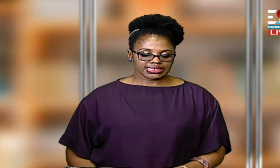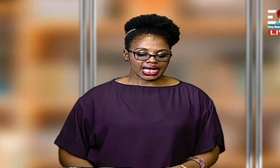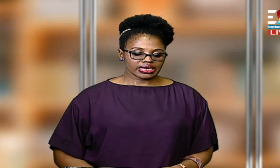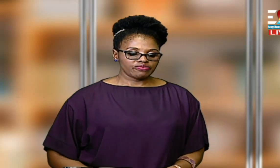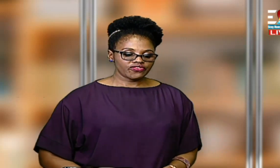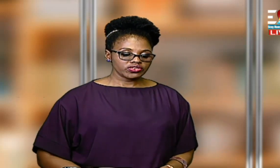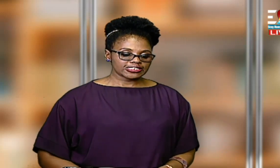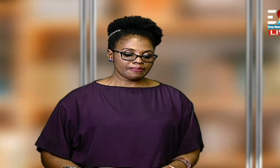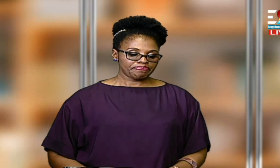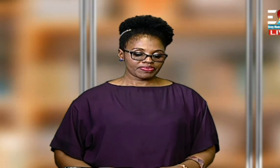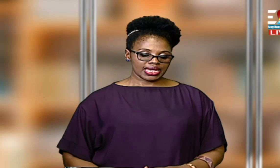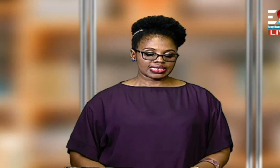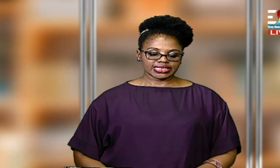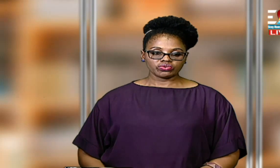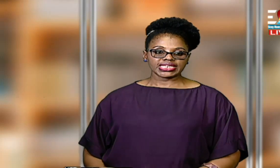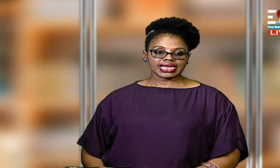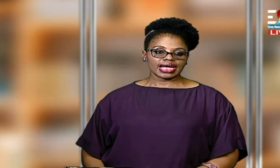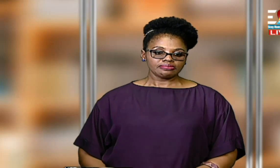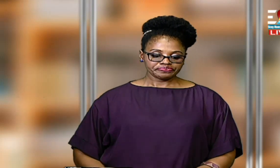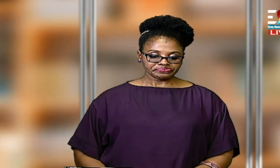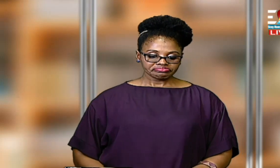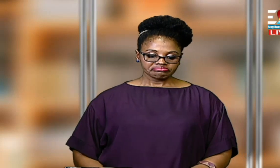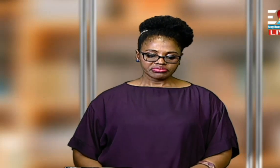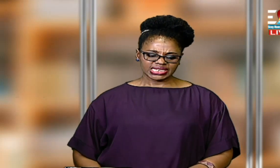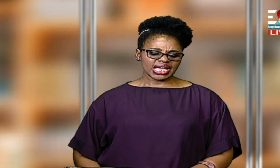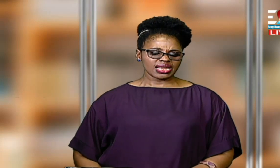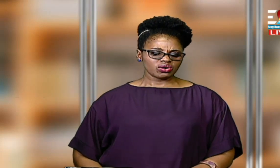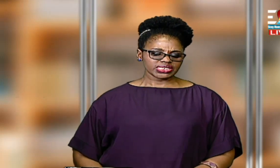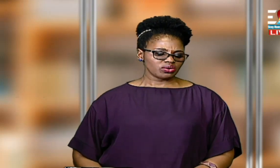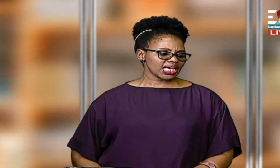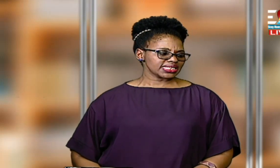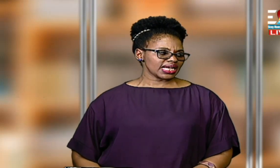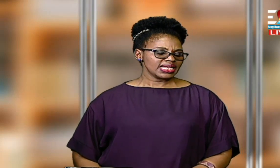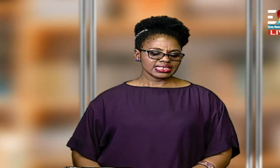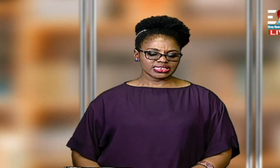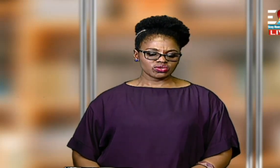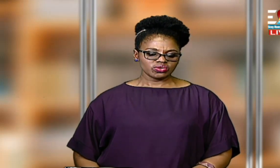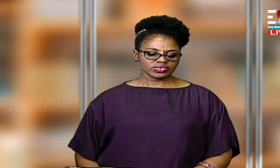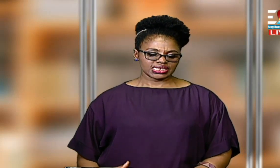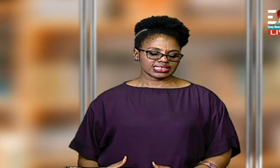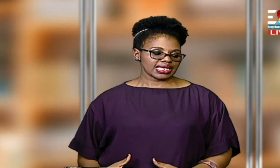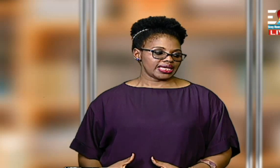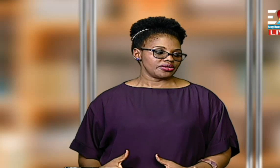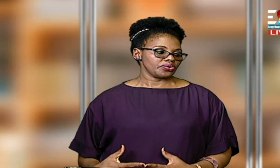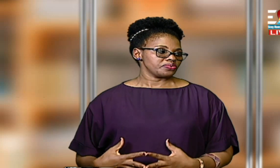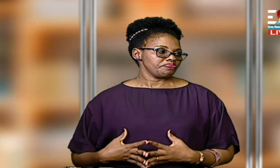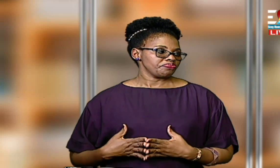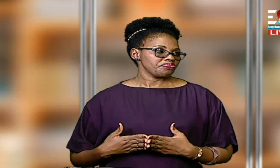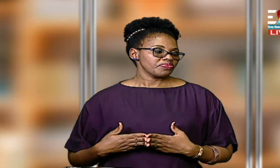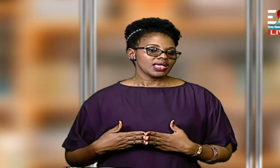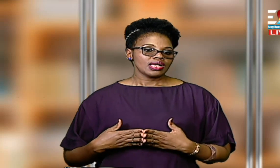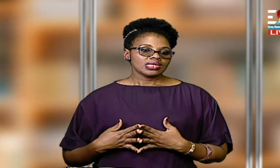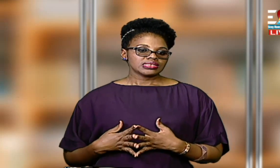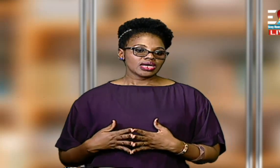sesibonile ke sakhi mfunzi sekudenda inyalo sitawuchaza sicu sesendo